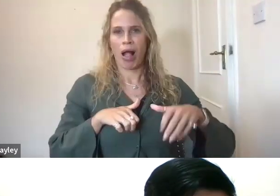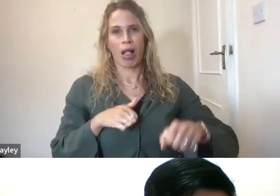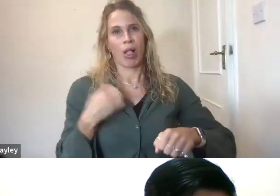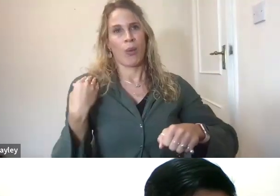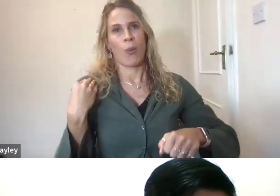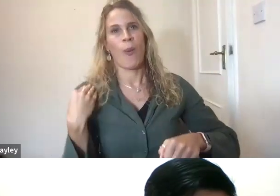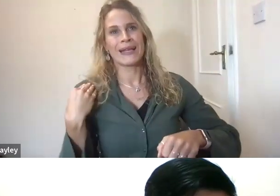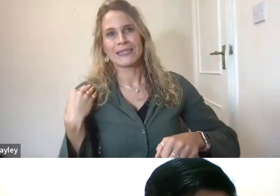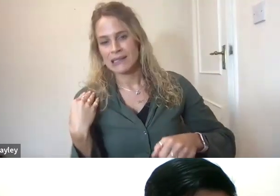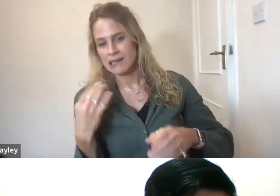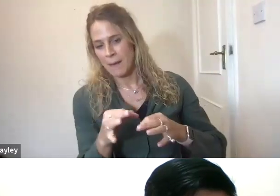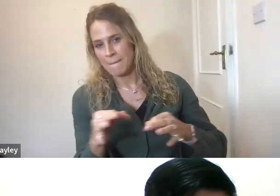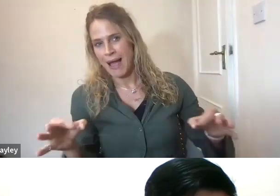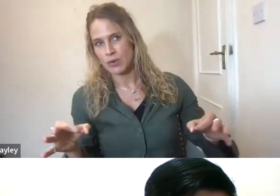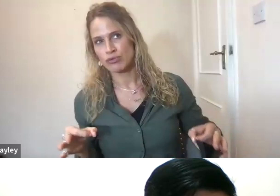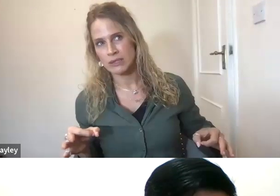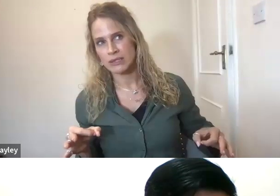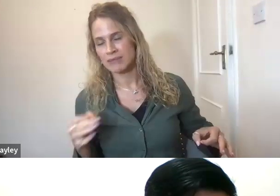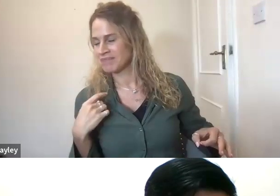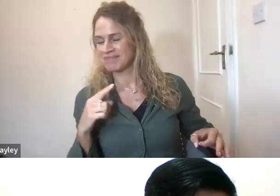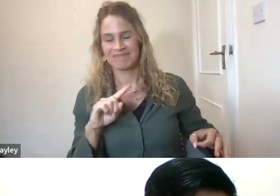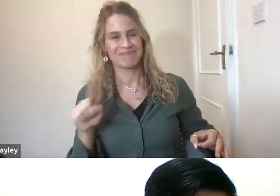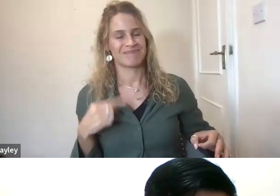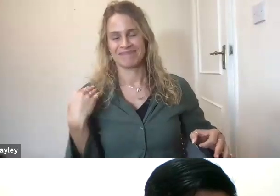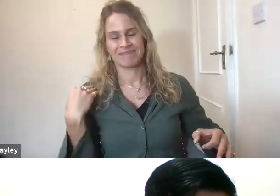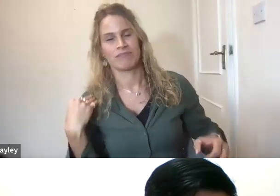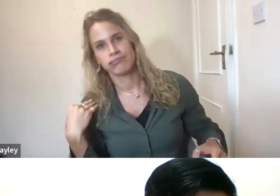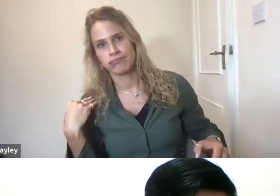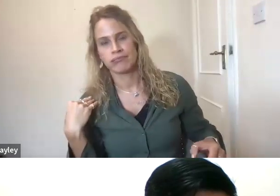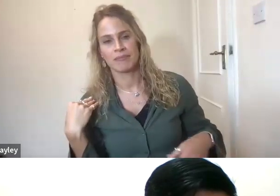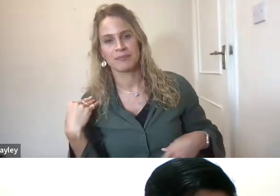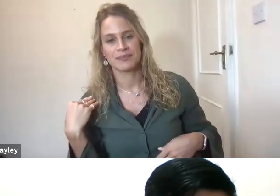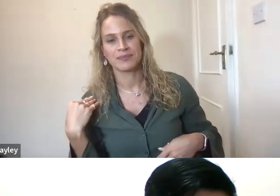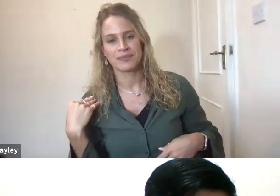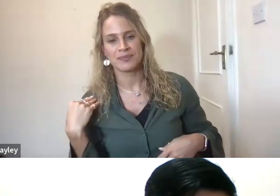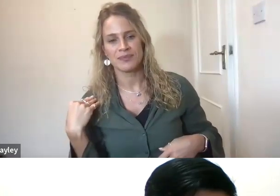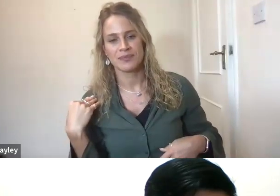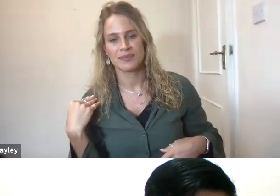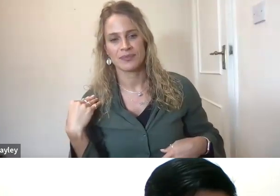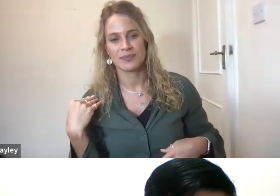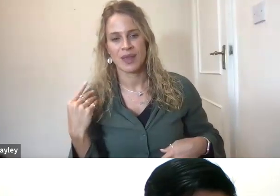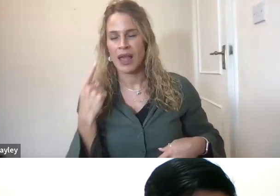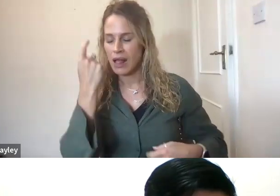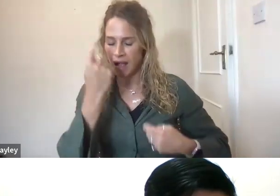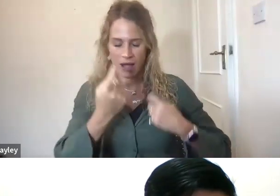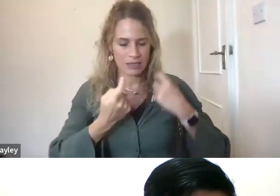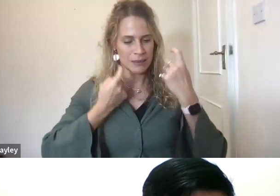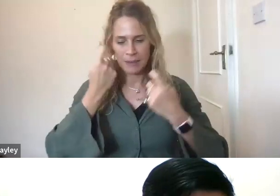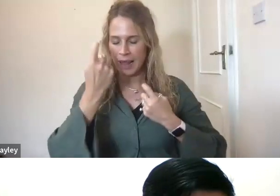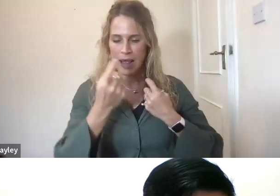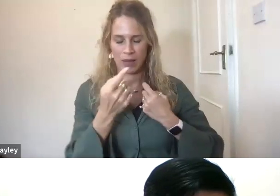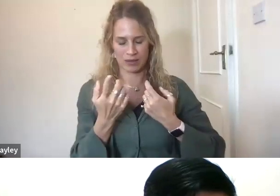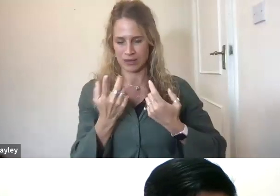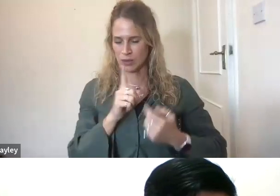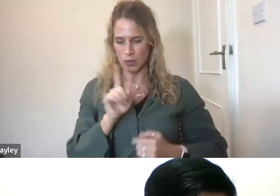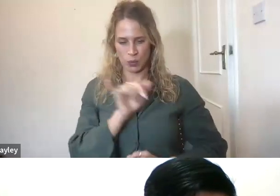line's bouquets, unable to bear the load. Even as I contemplated on which foot to put